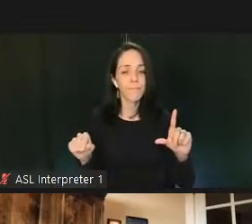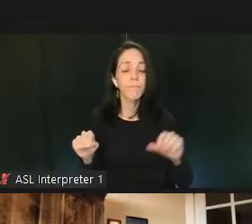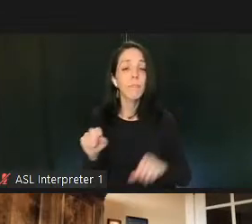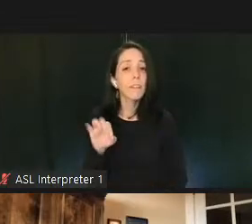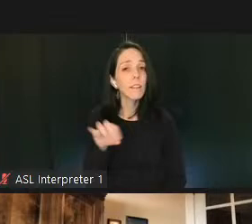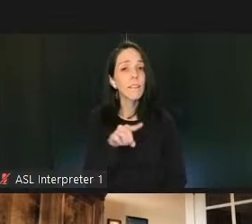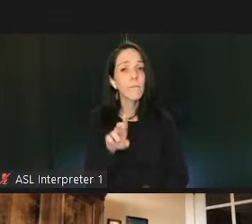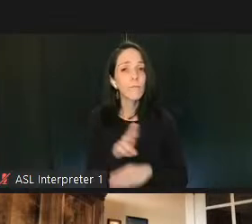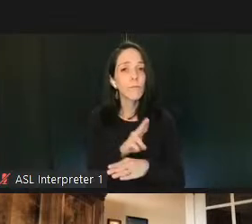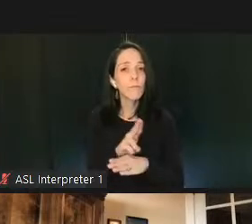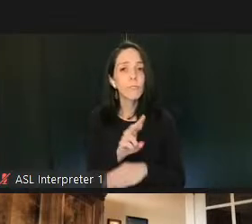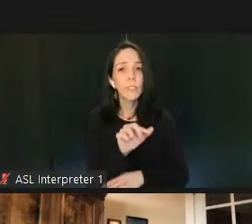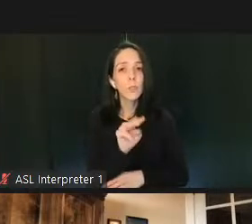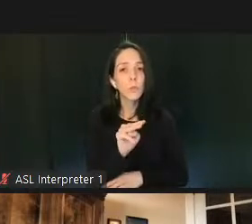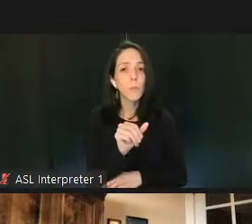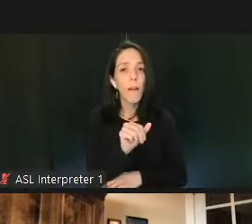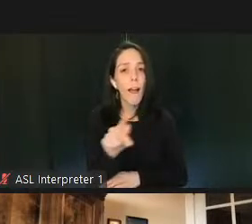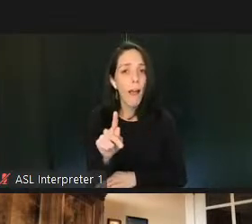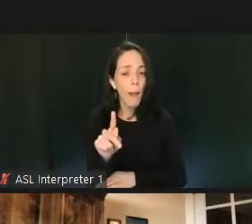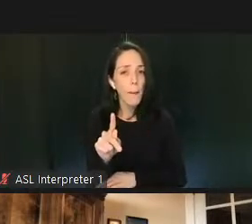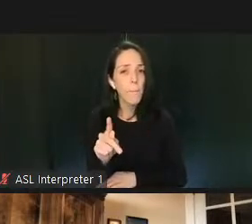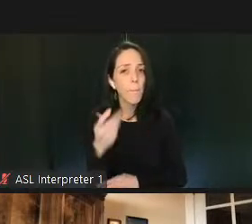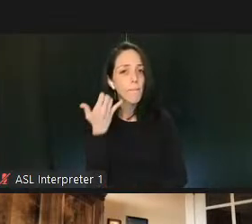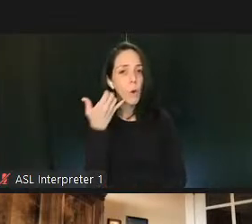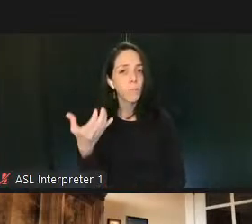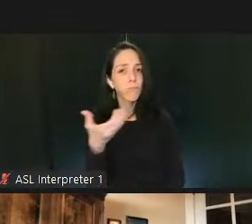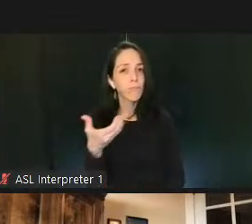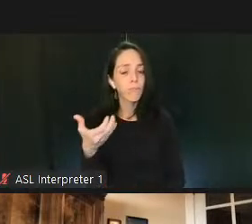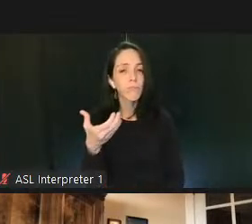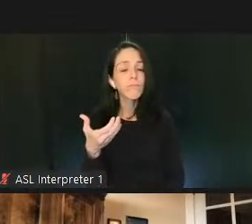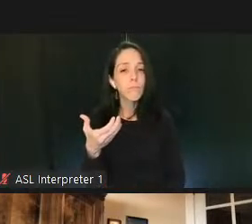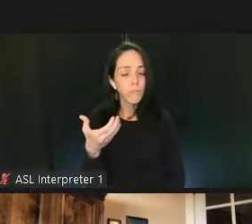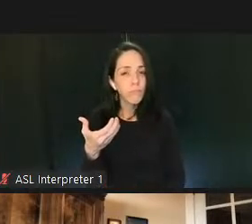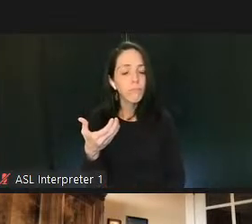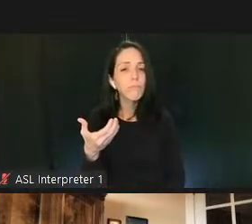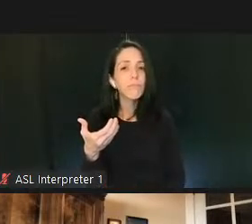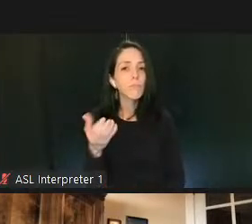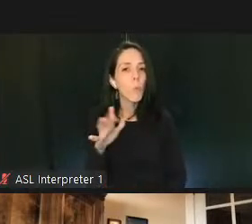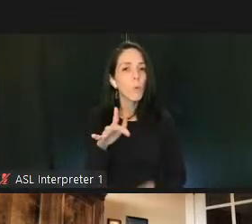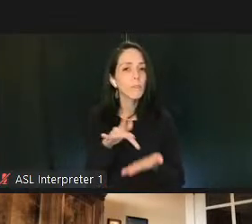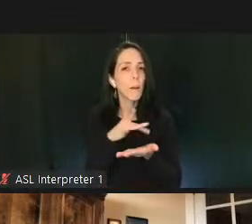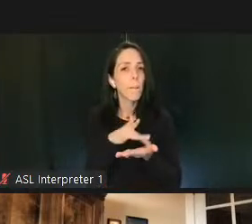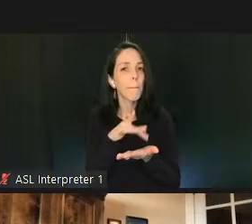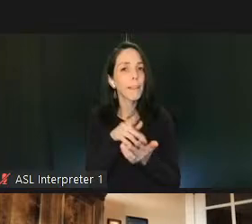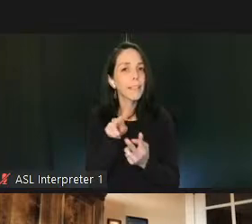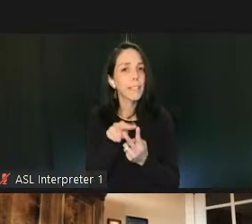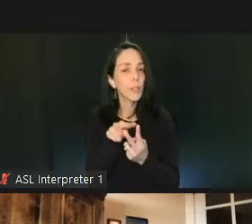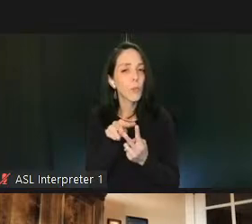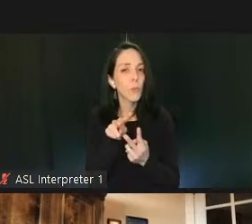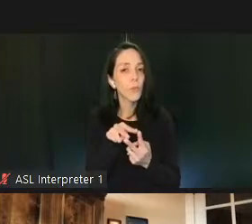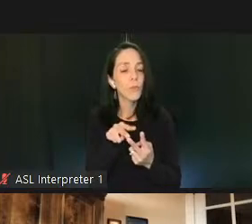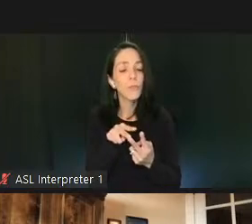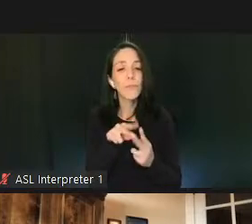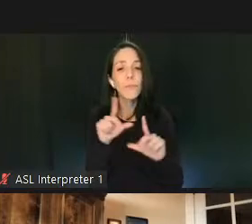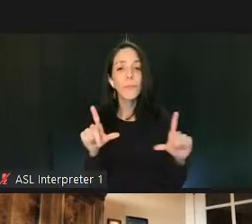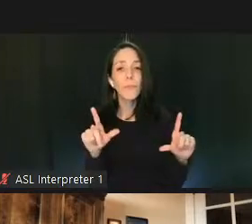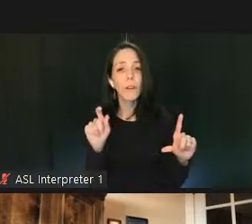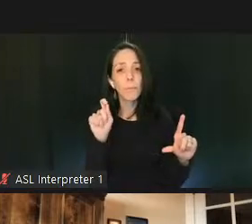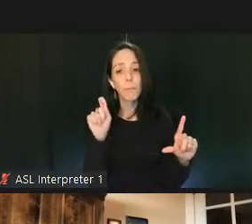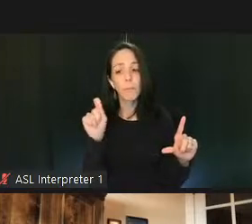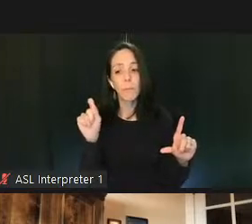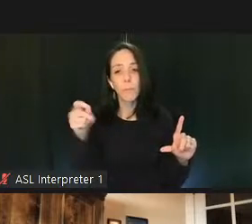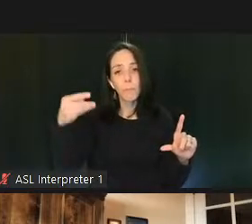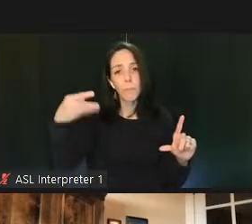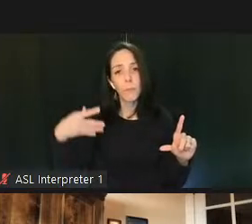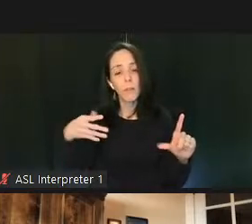the Zoom app through a mobile device such as smartphone or tablet, press the 3 dots with the legend More